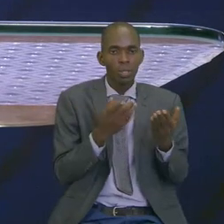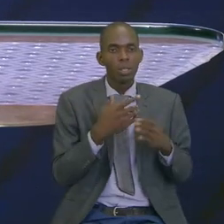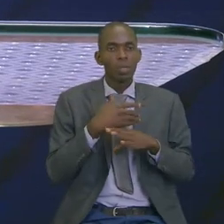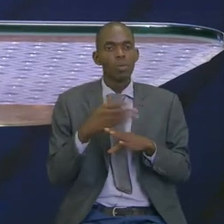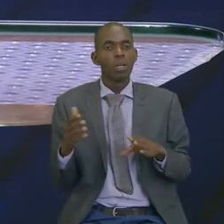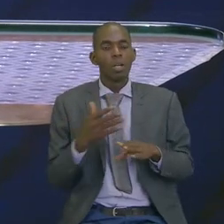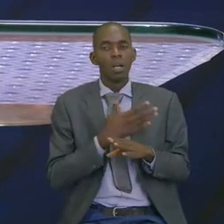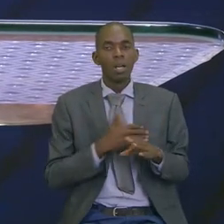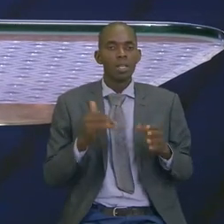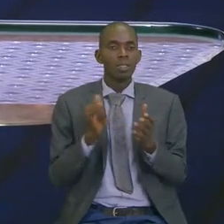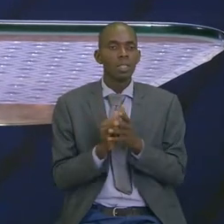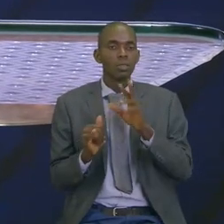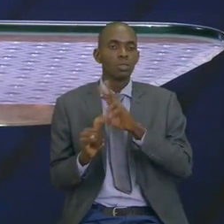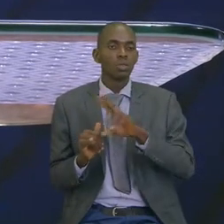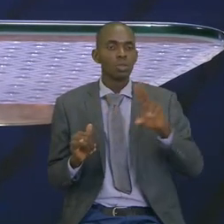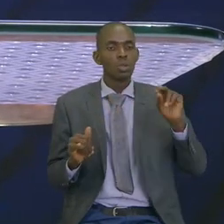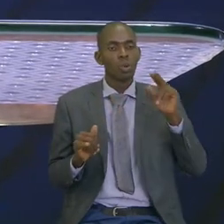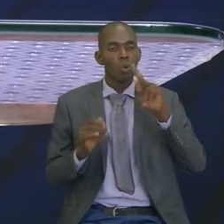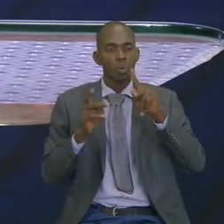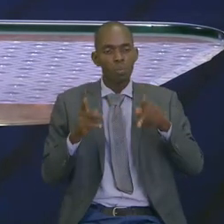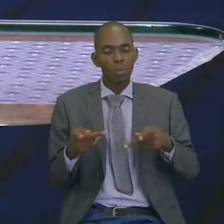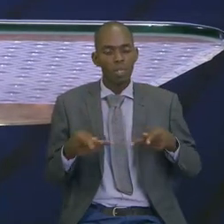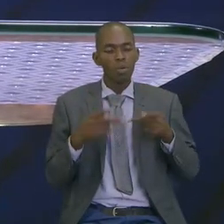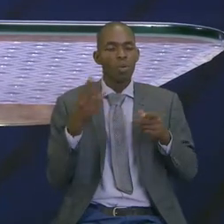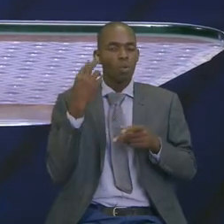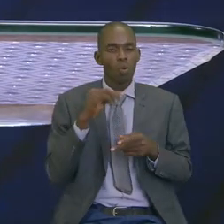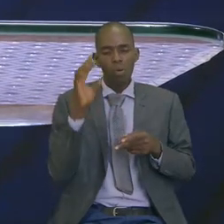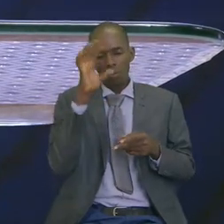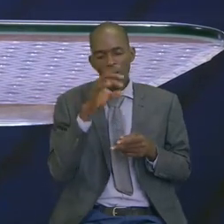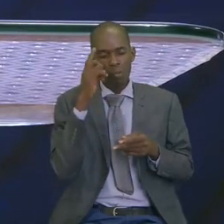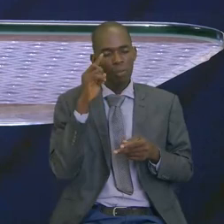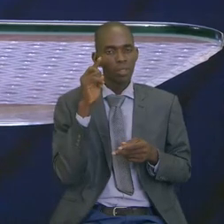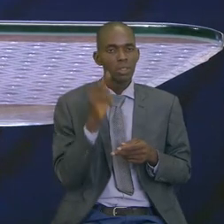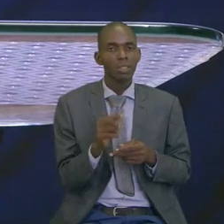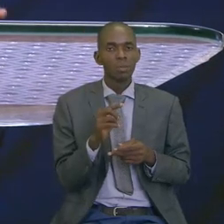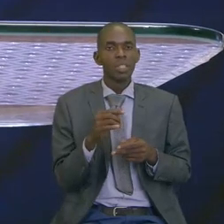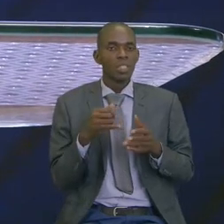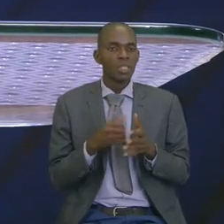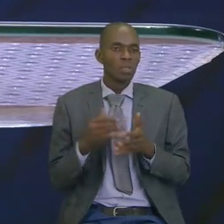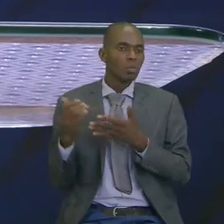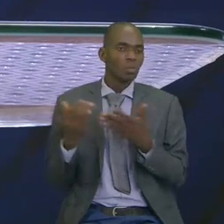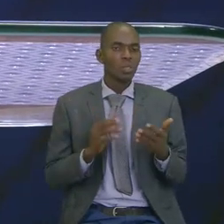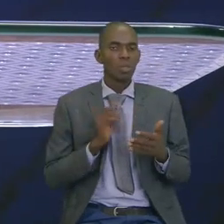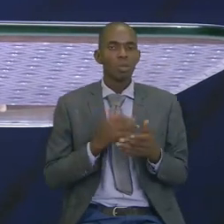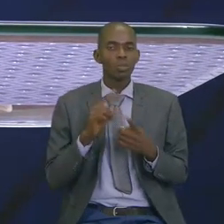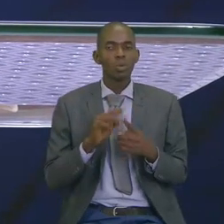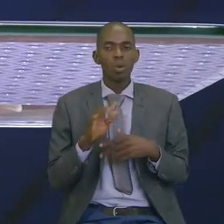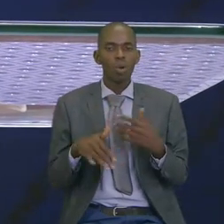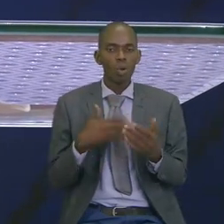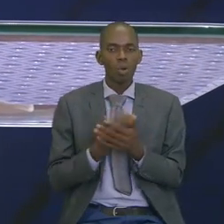and that no place was found for them. It means all their history and all